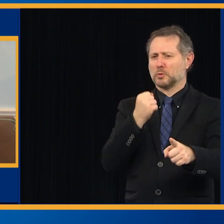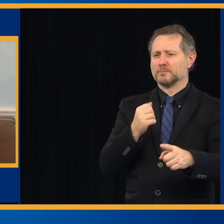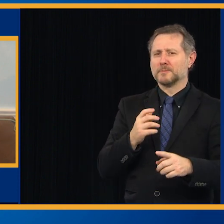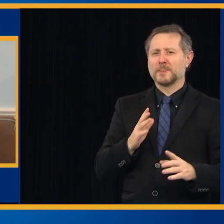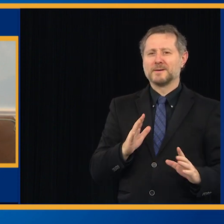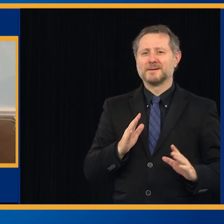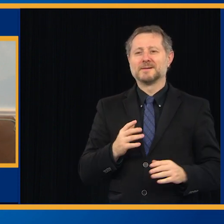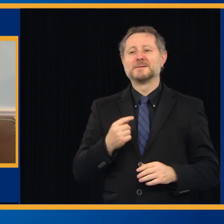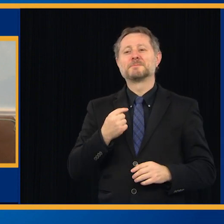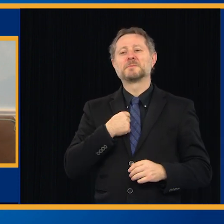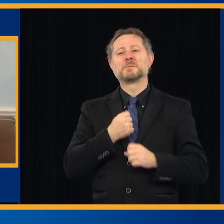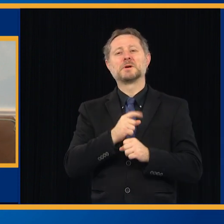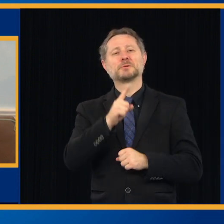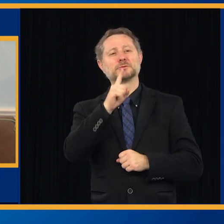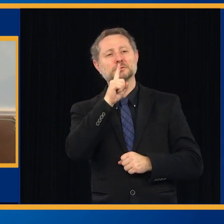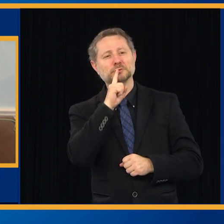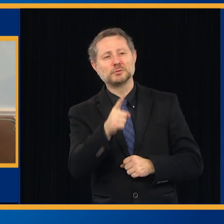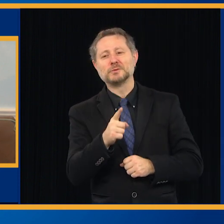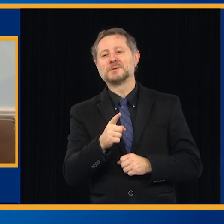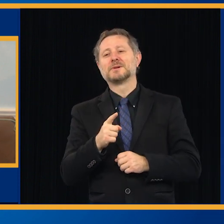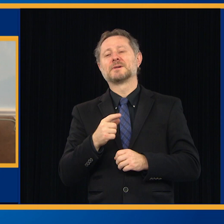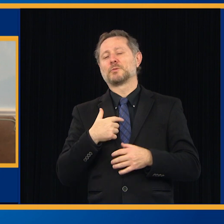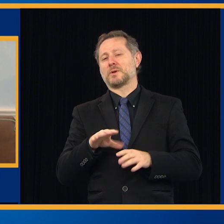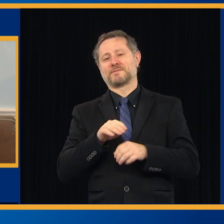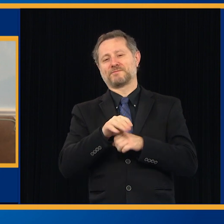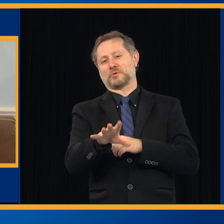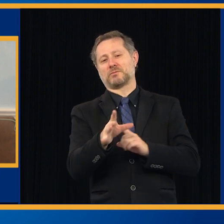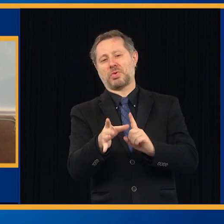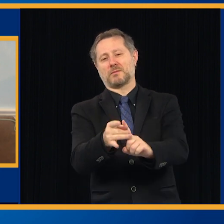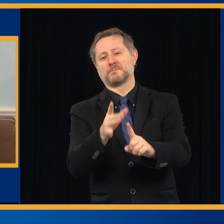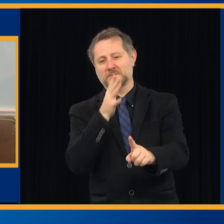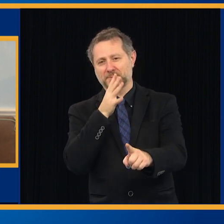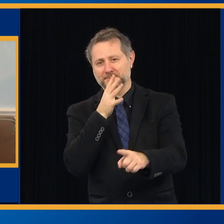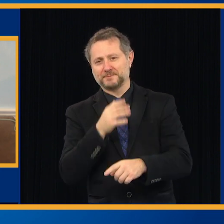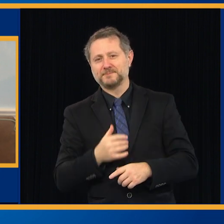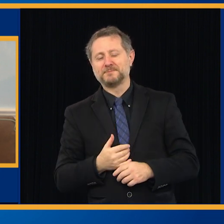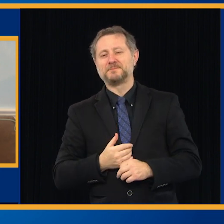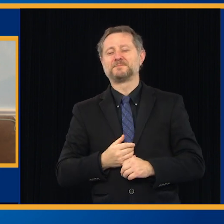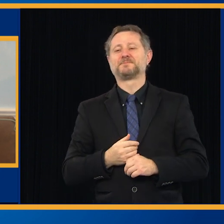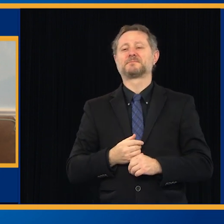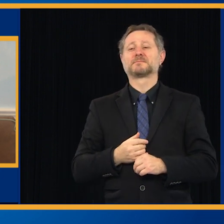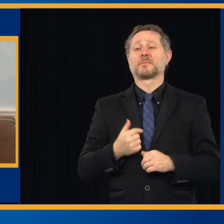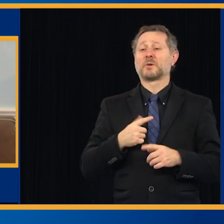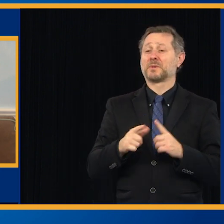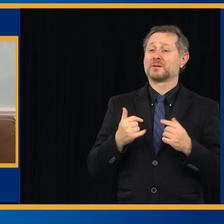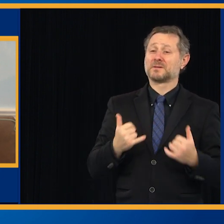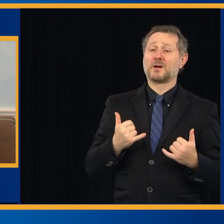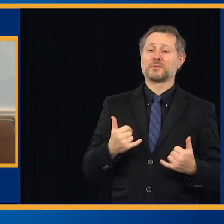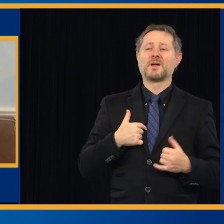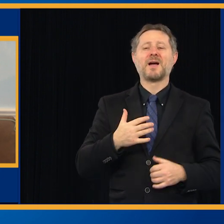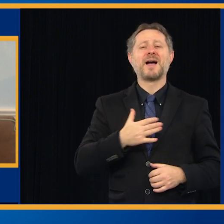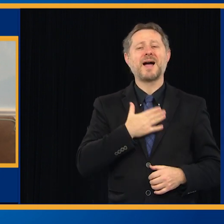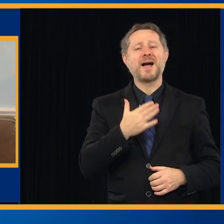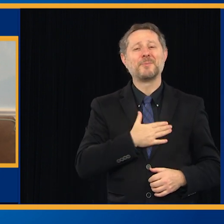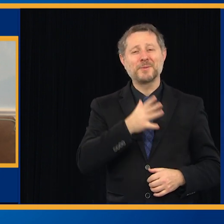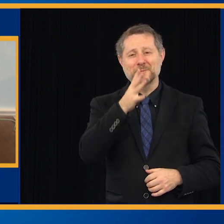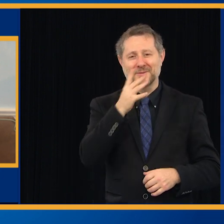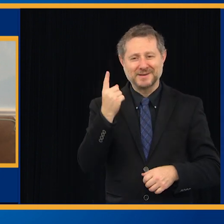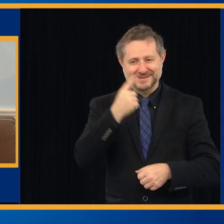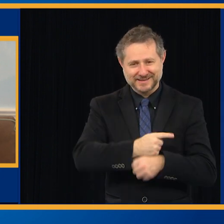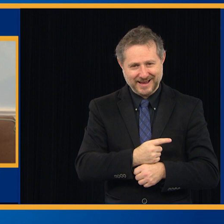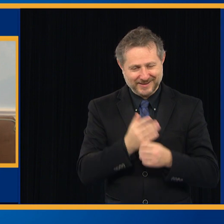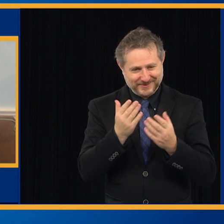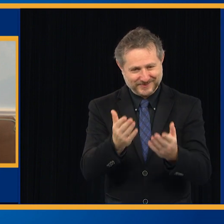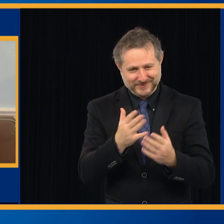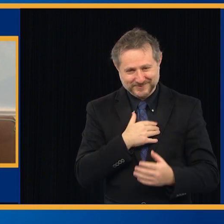sure that we don't do that. But I get to say Happy Mother's Day to my mother